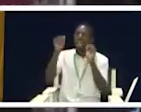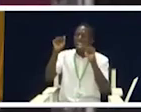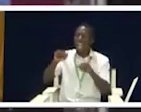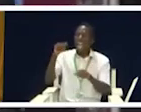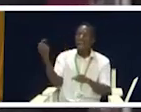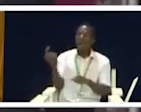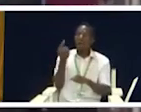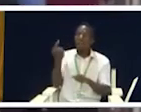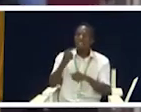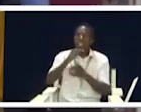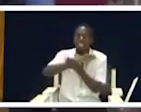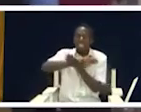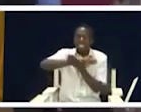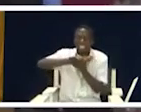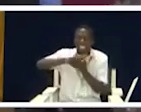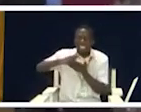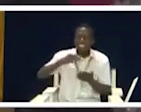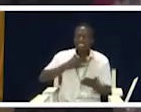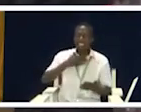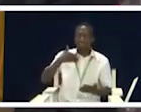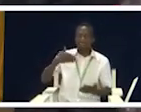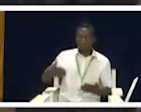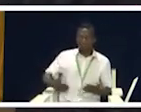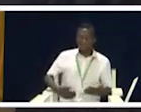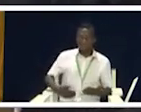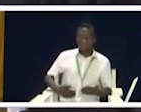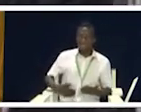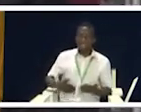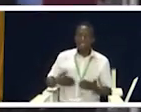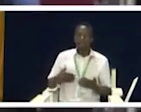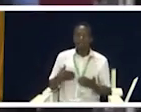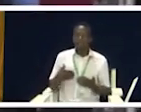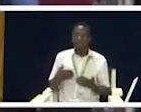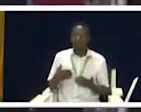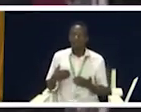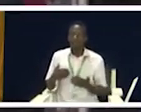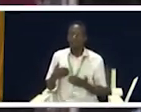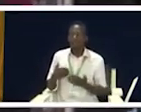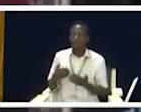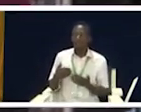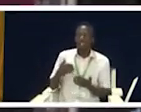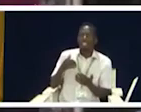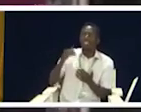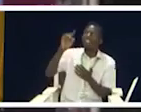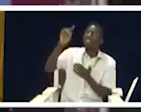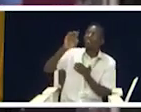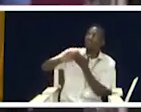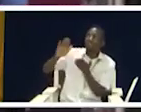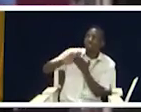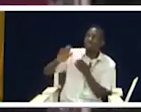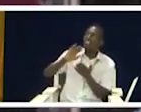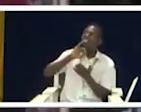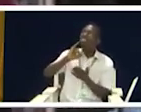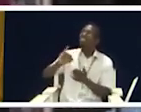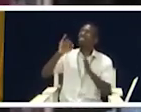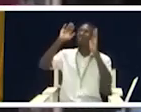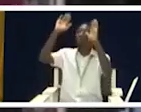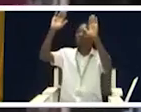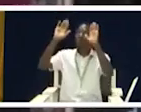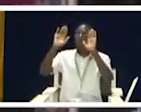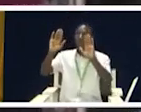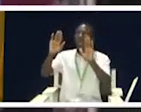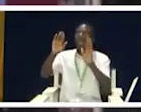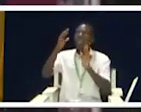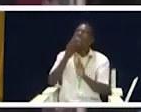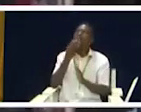the body, but his blood can penetrate into the soul and the spirit of man and wash it. His forgiveness is a wonder. Hebrews 10 verse